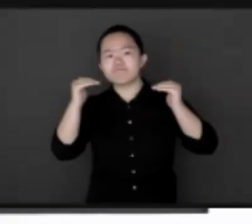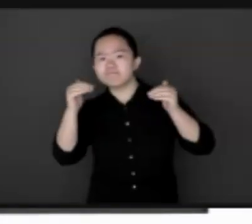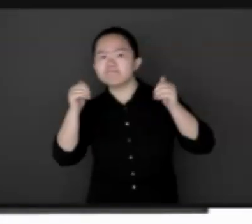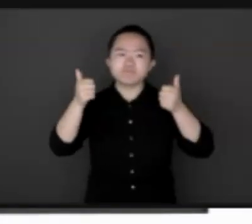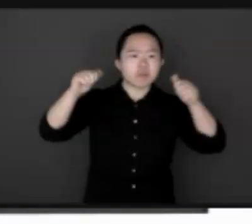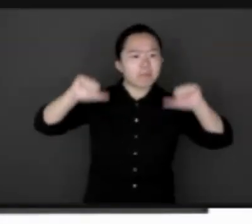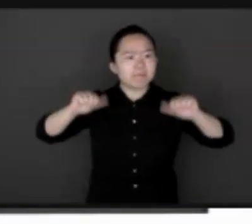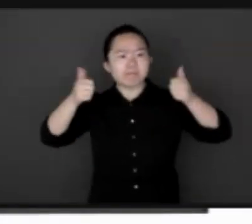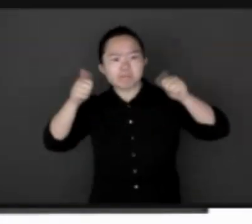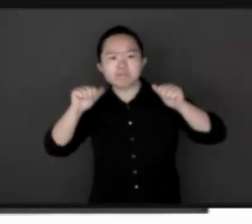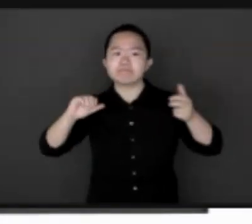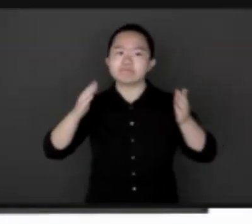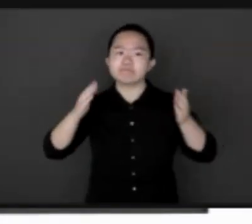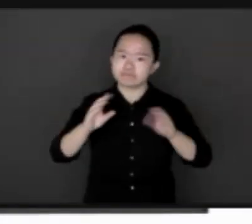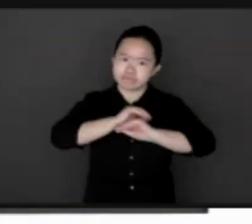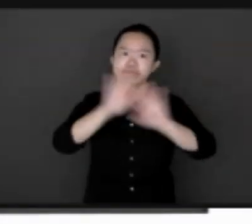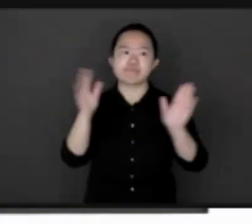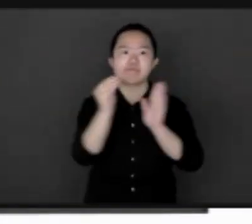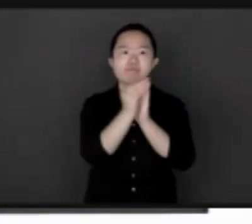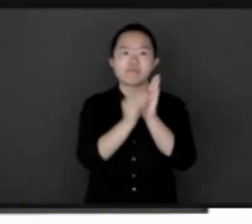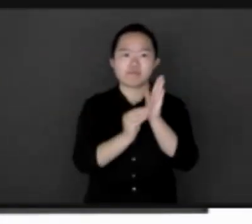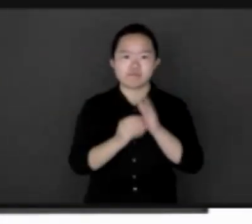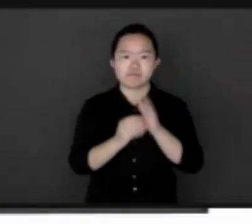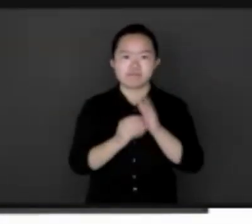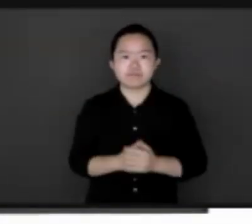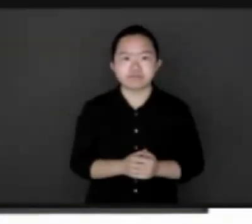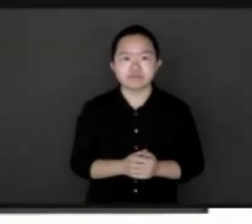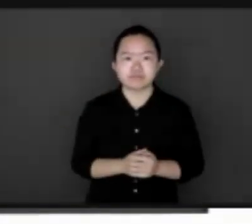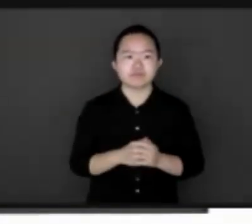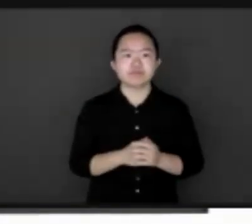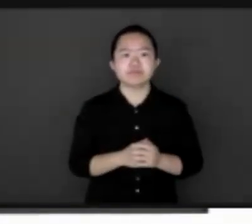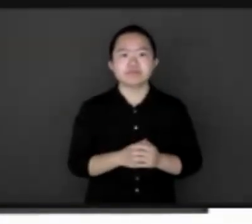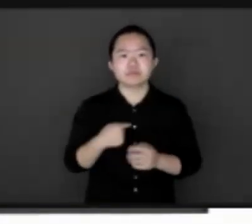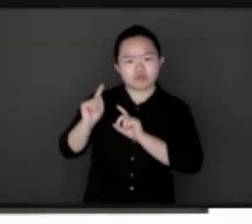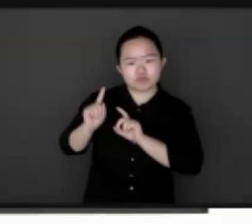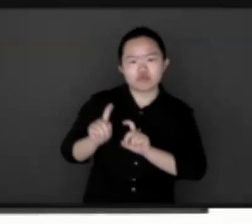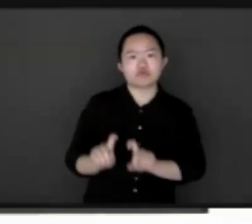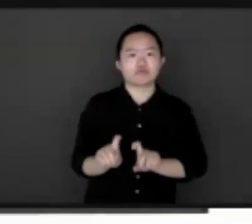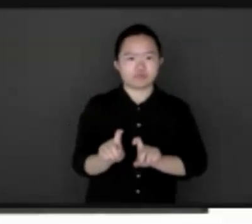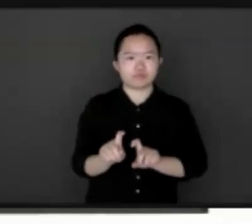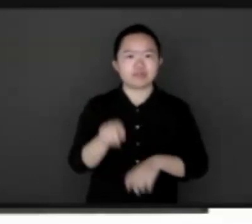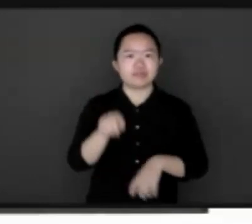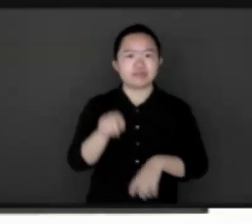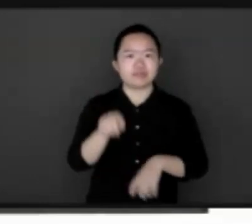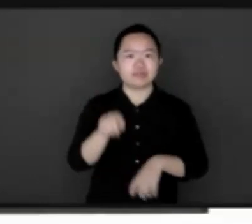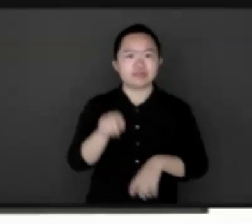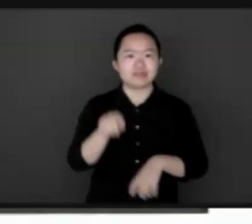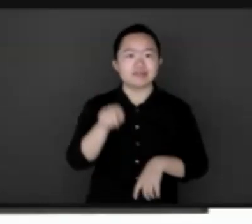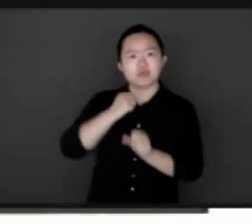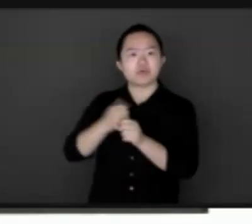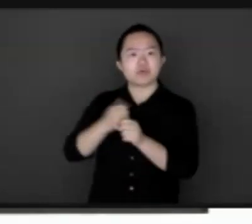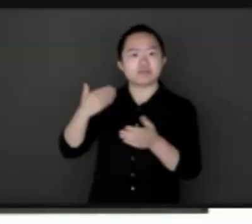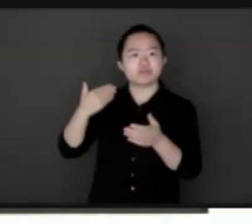do some strange claims sometimes, but most of the public sector bodies really try to declare their level of